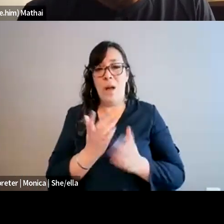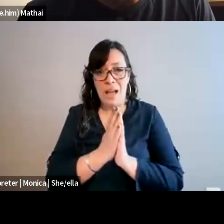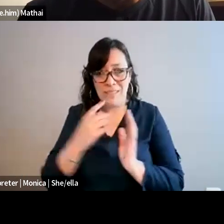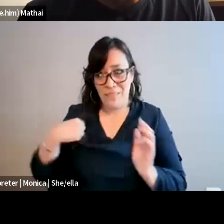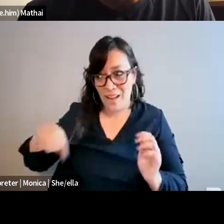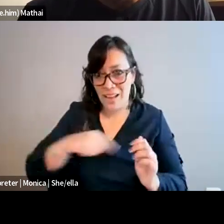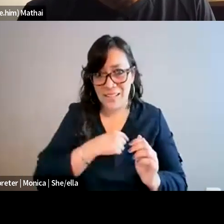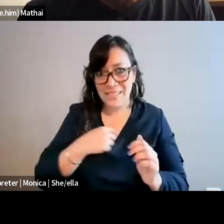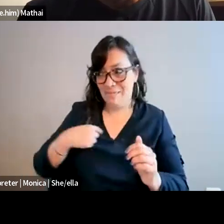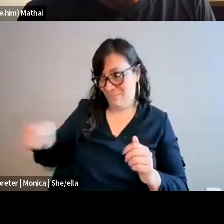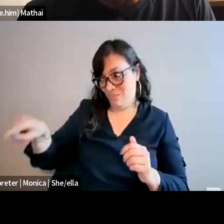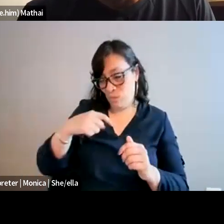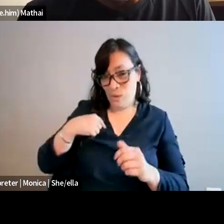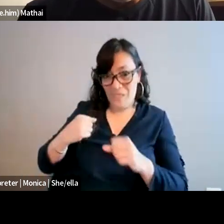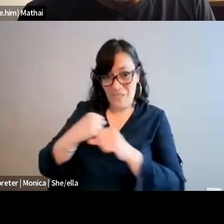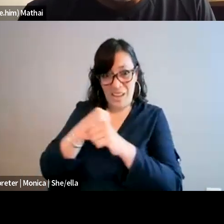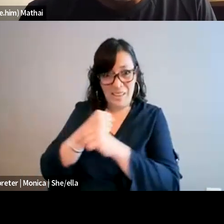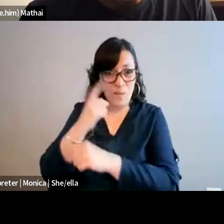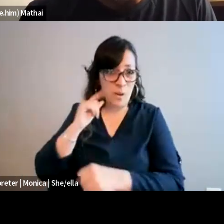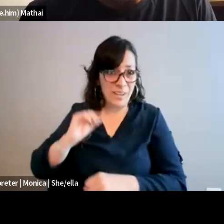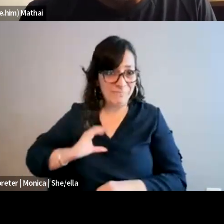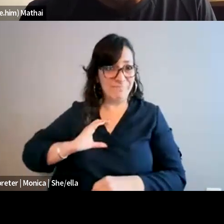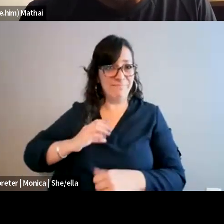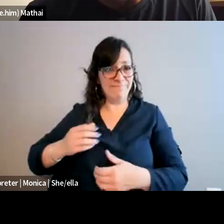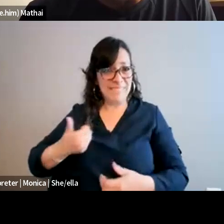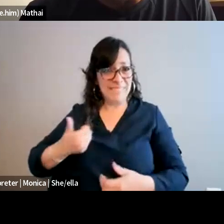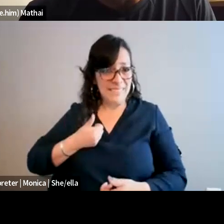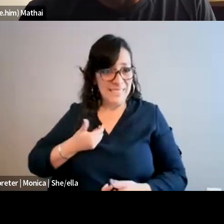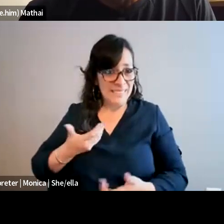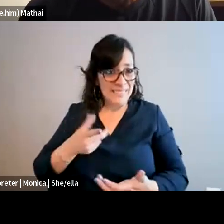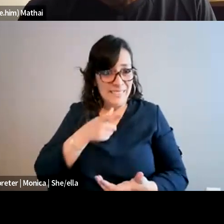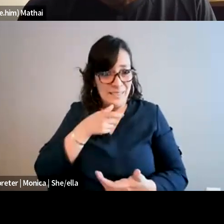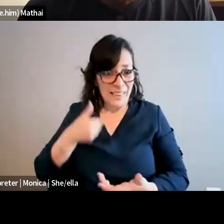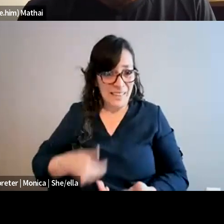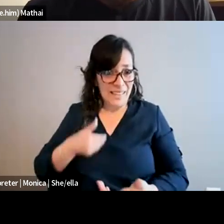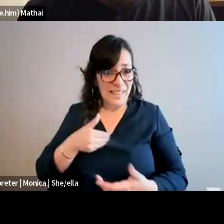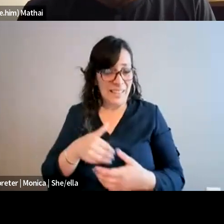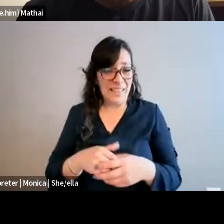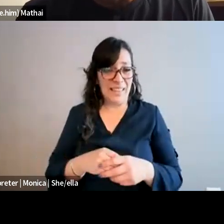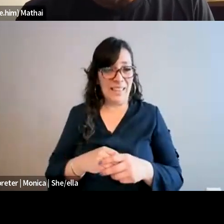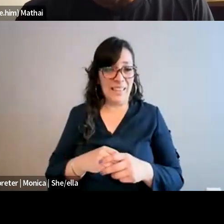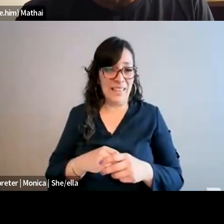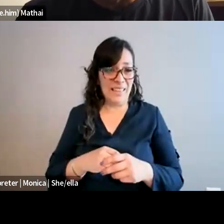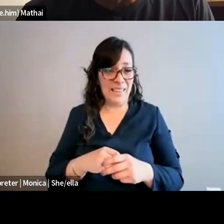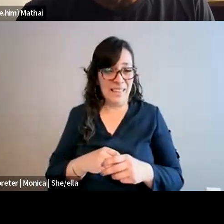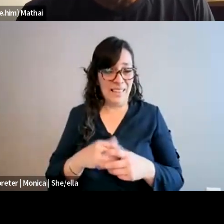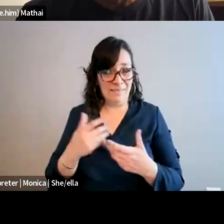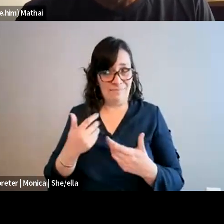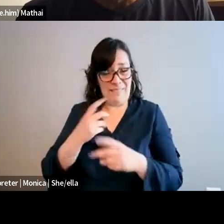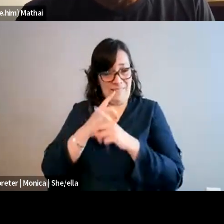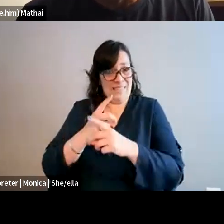the ones fighting for our dignity at times. You know, there, a lot of times we were the ones defending ourselves, and instead